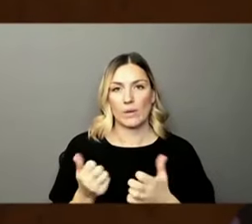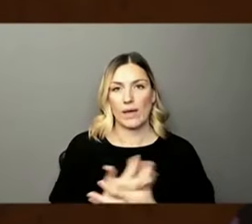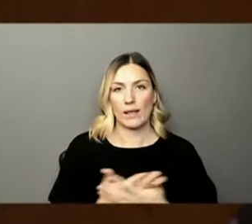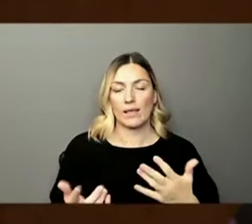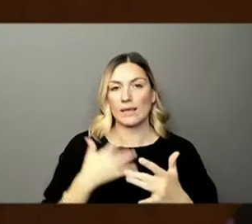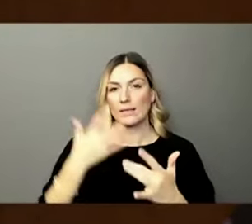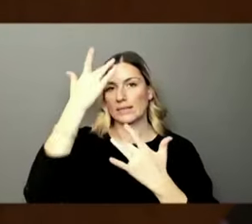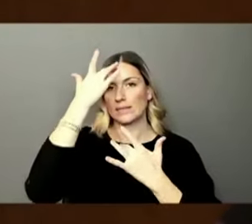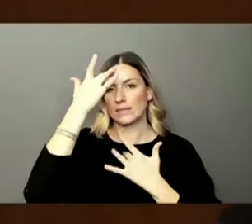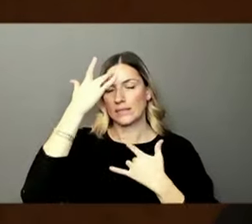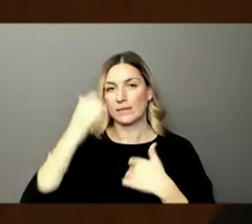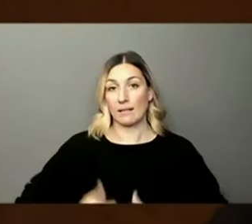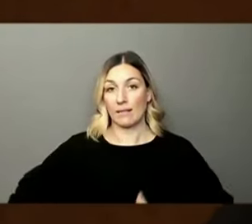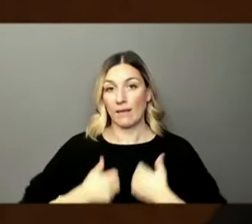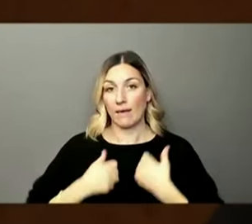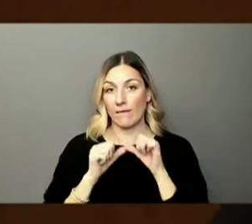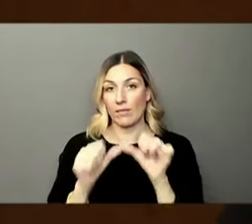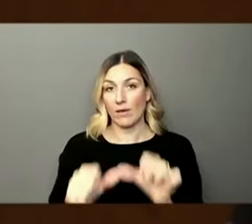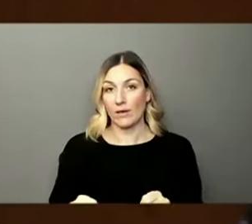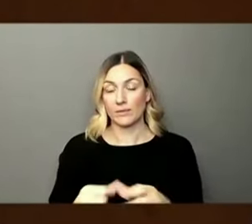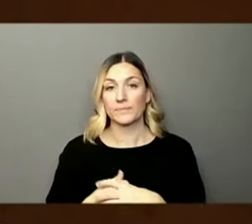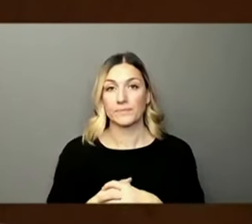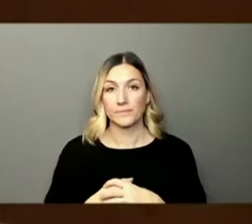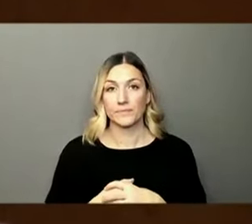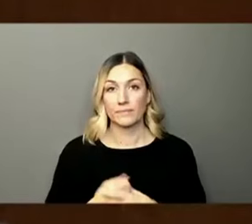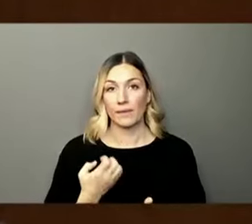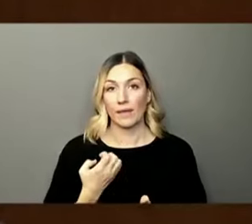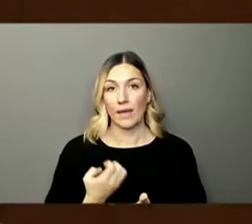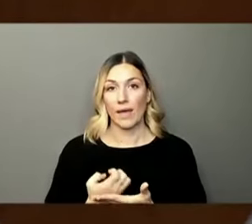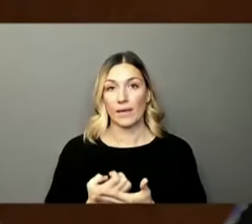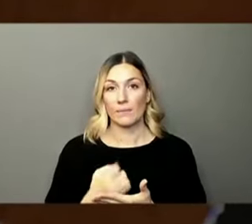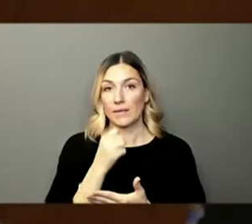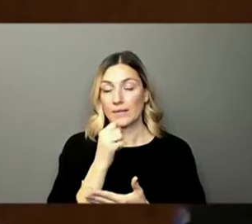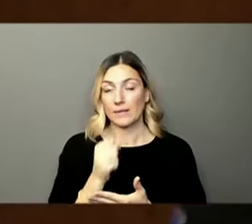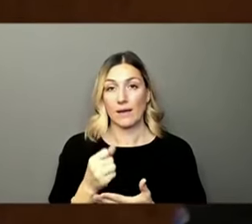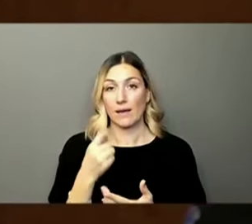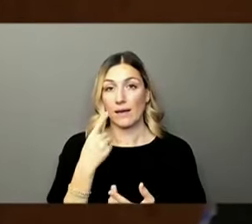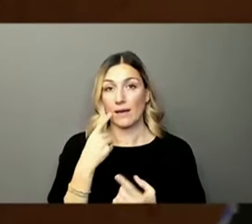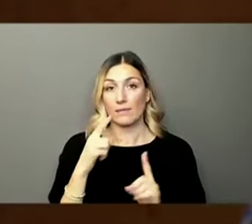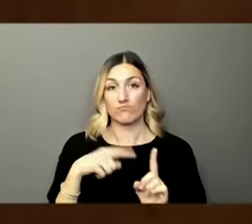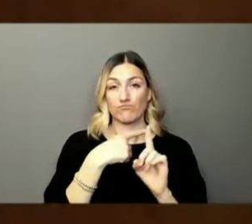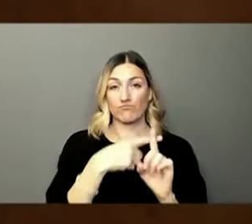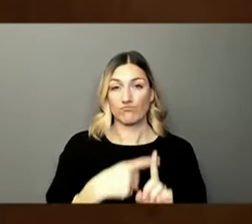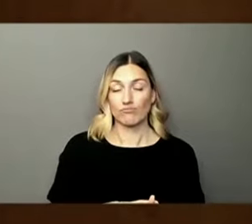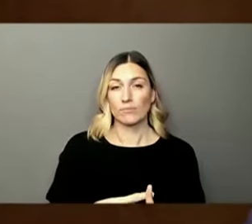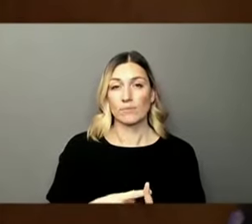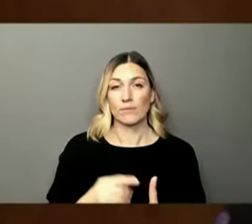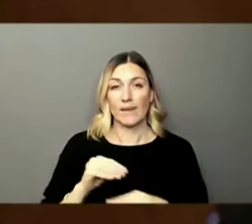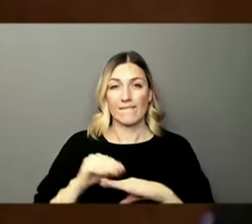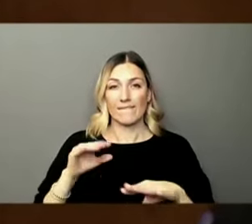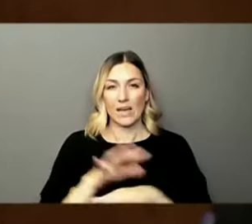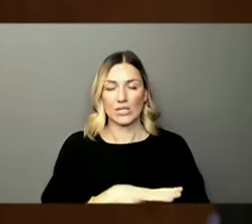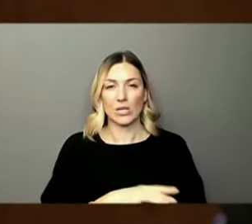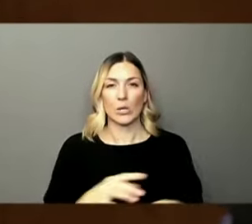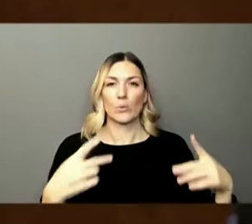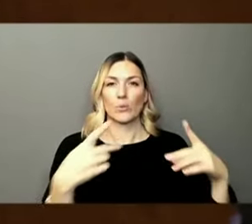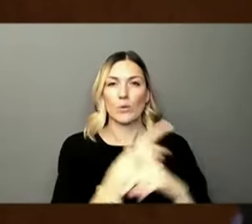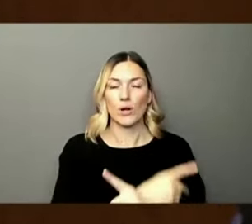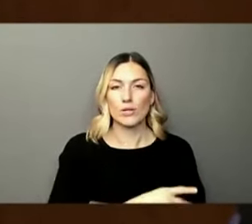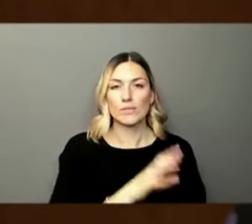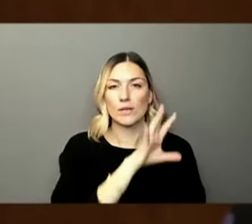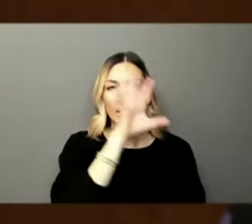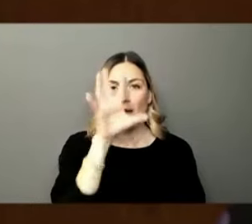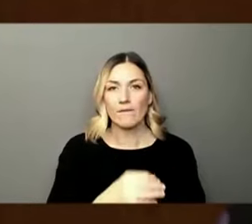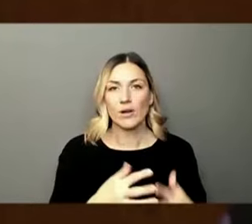last lifelong. Economically disadvantaged populations have been disproportionately affected by long COVID, with African American and